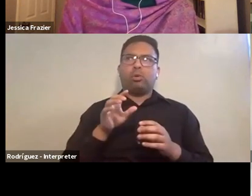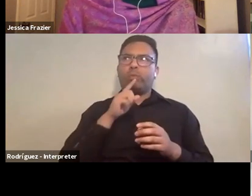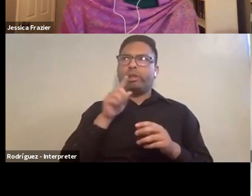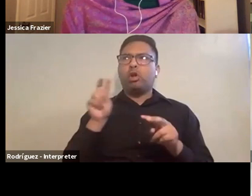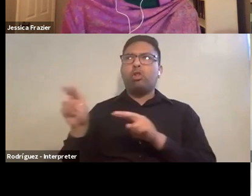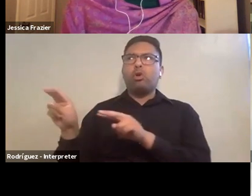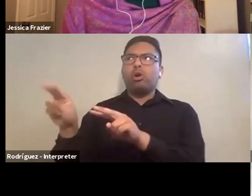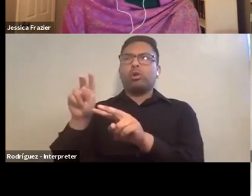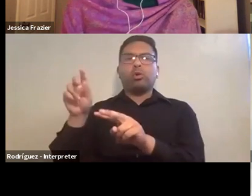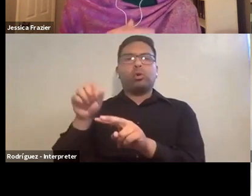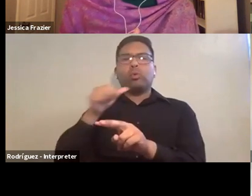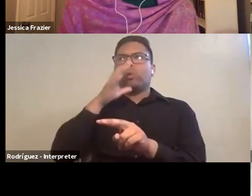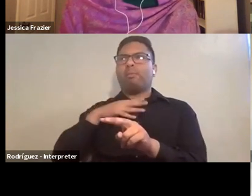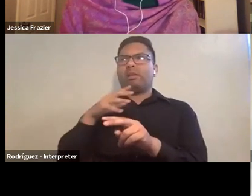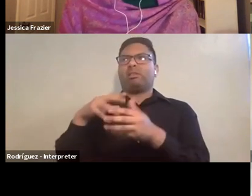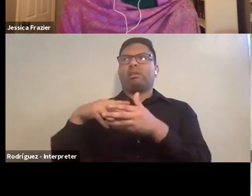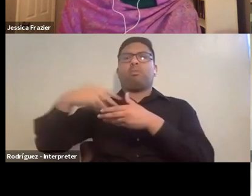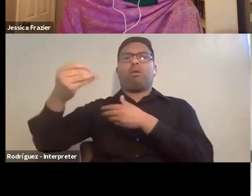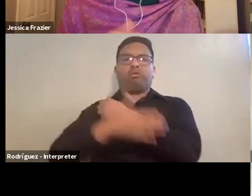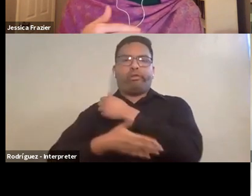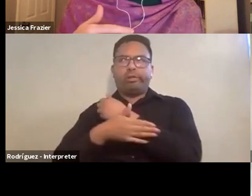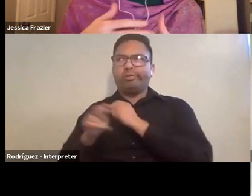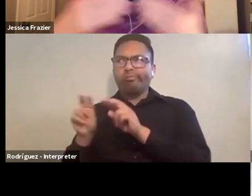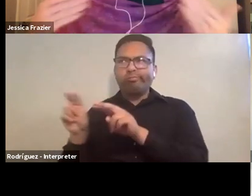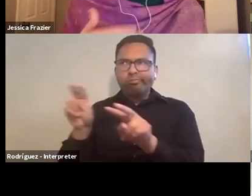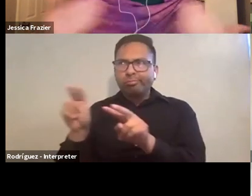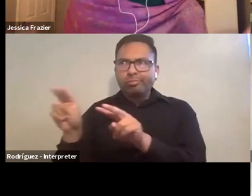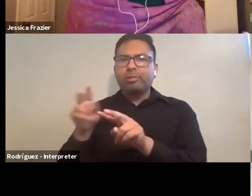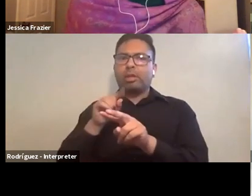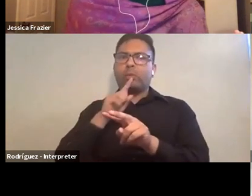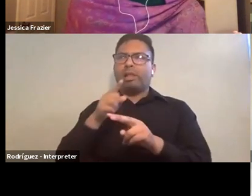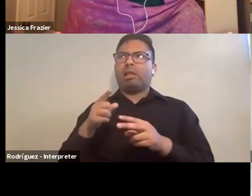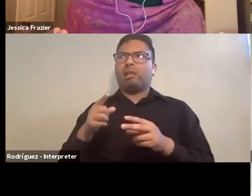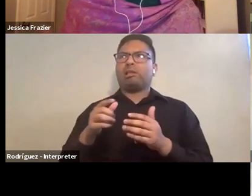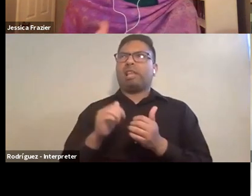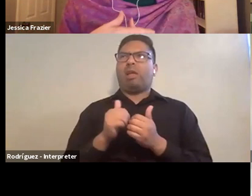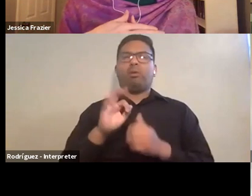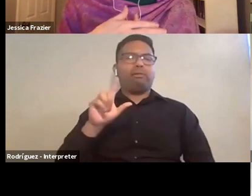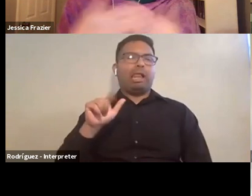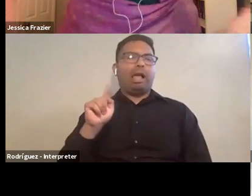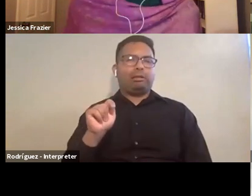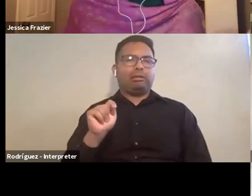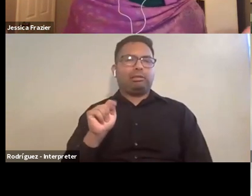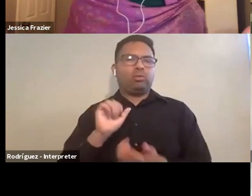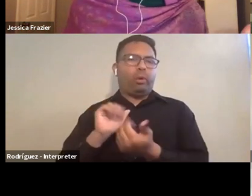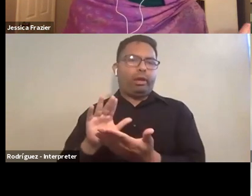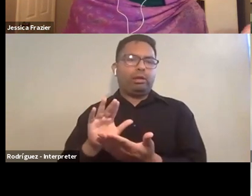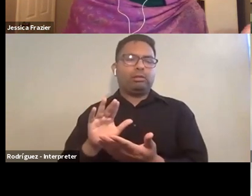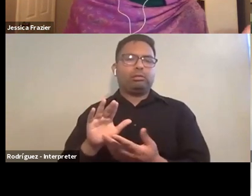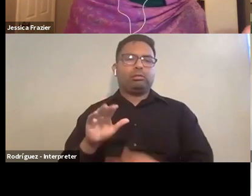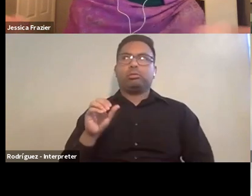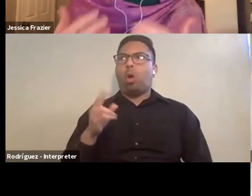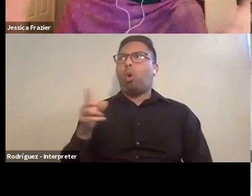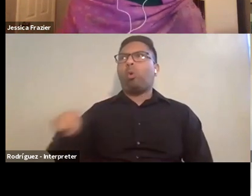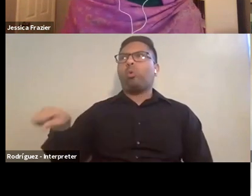and in some ways doing so, or in many ways doing so, in a very flat way, where it was just, oh, they have everything